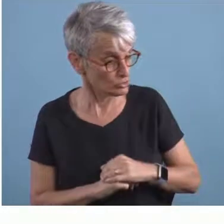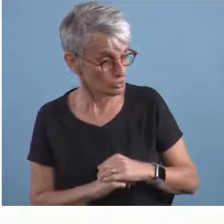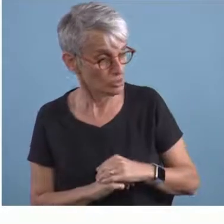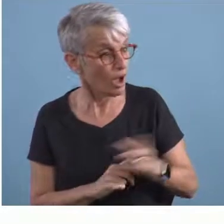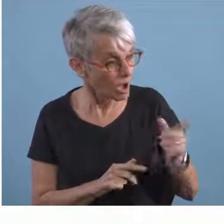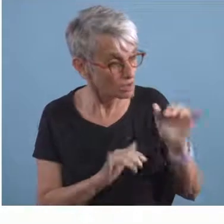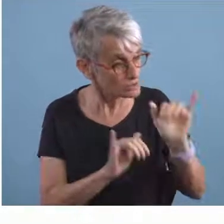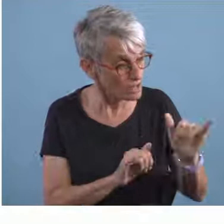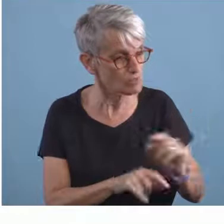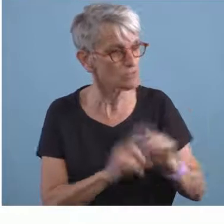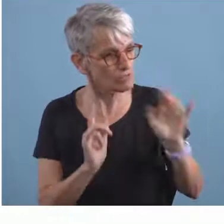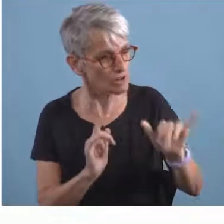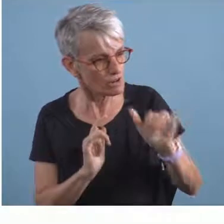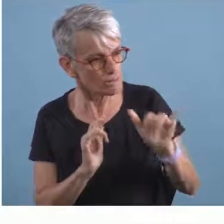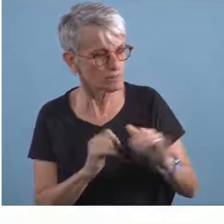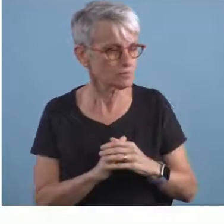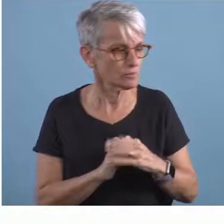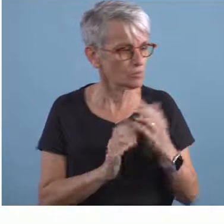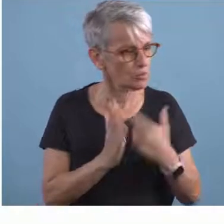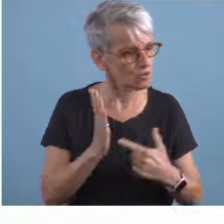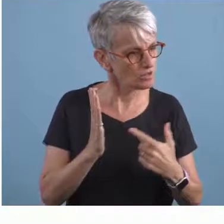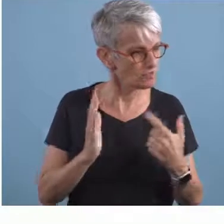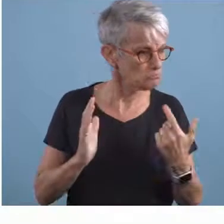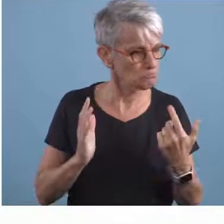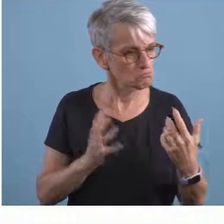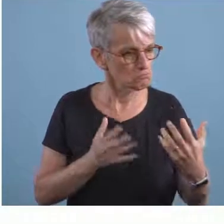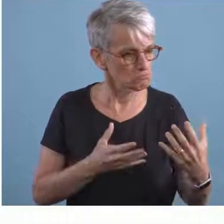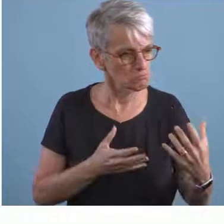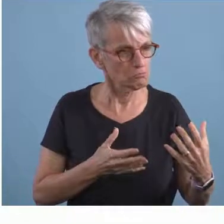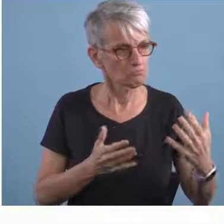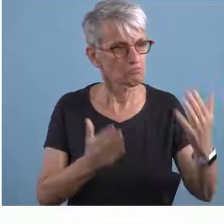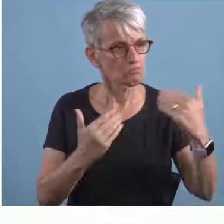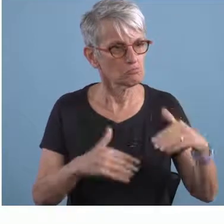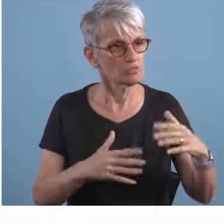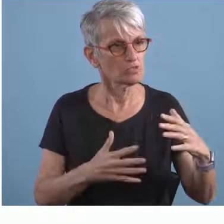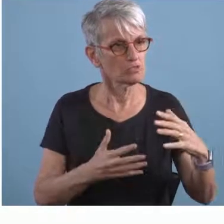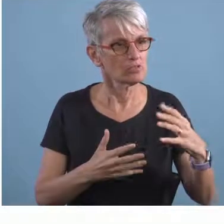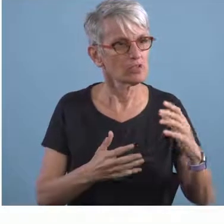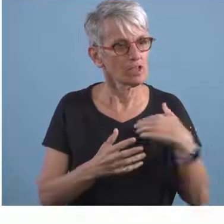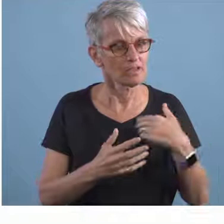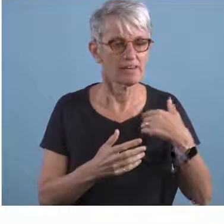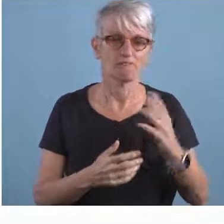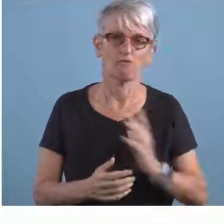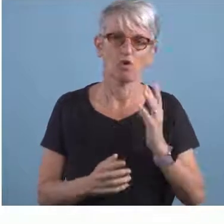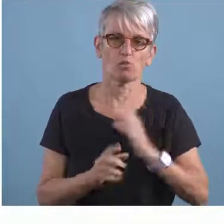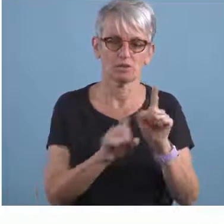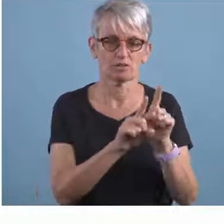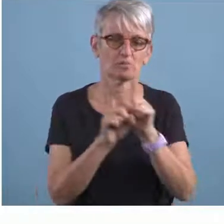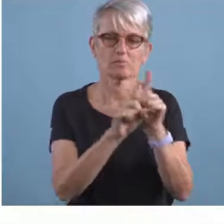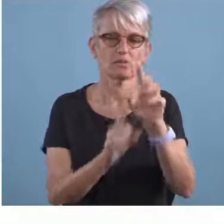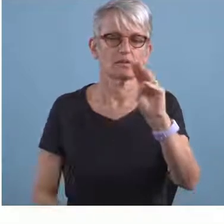different, which could become, to the next point, a formal mentor